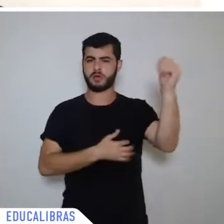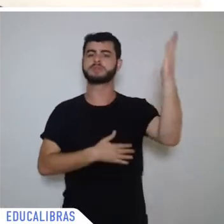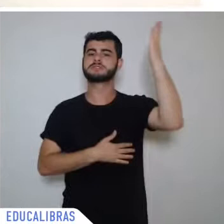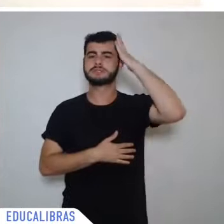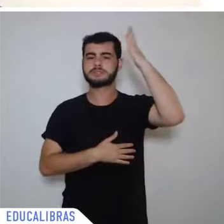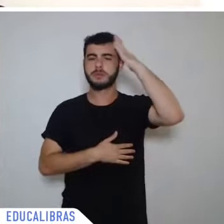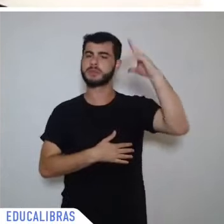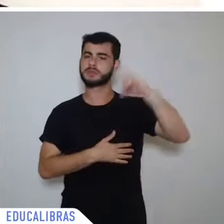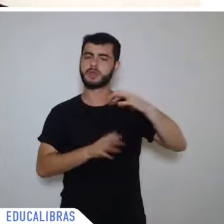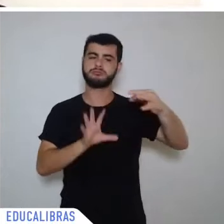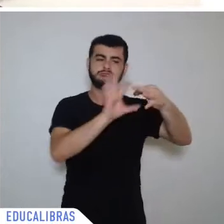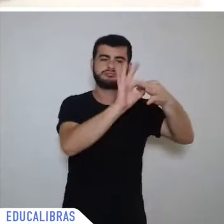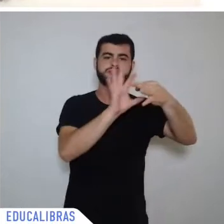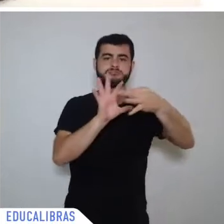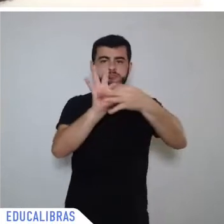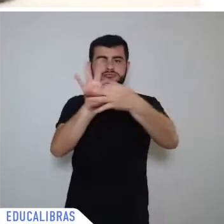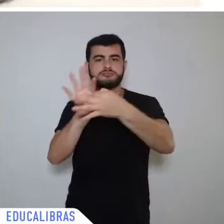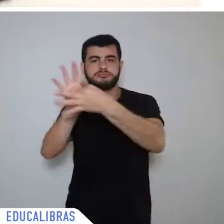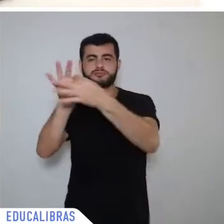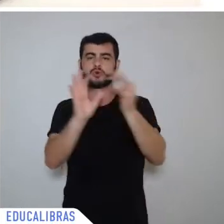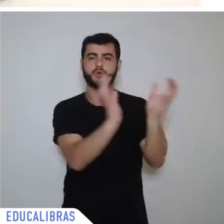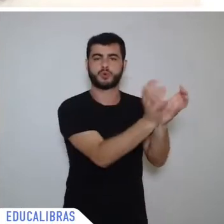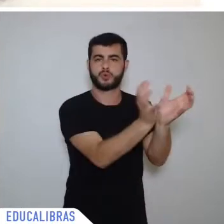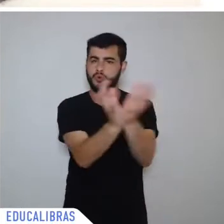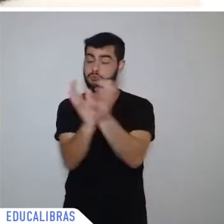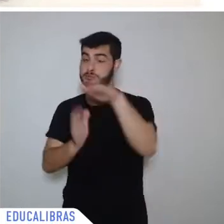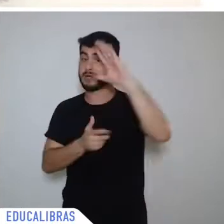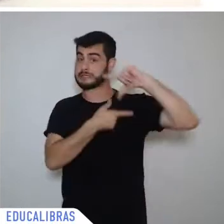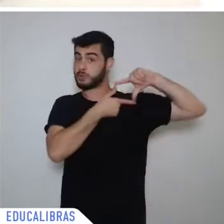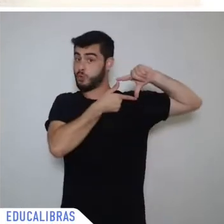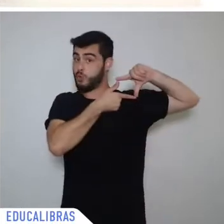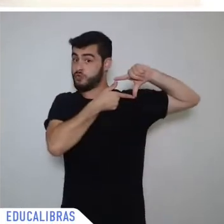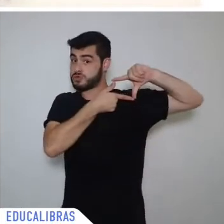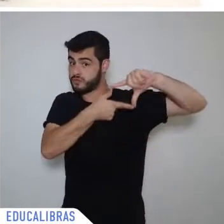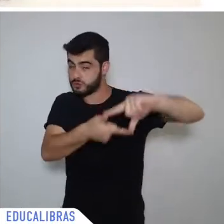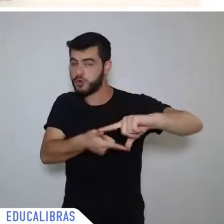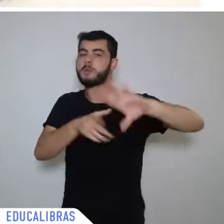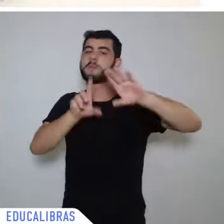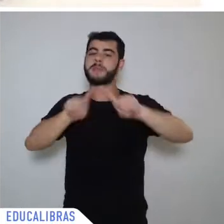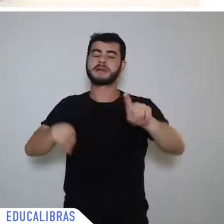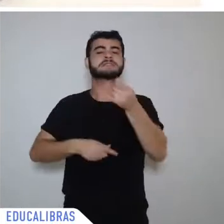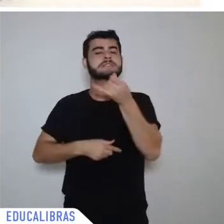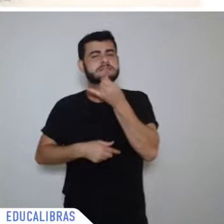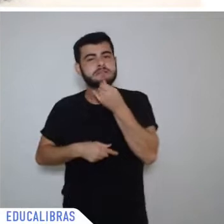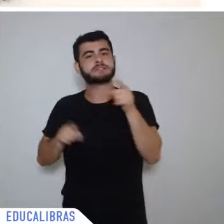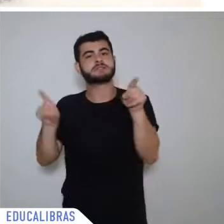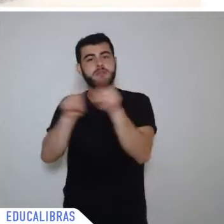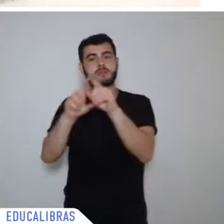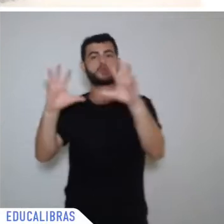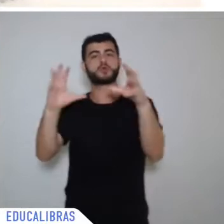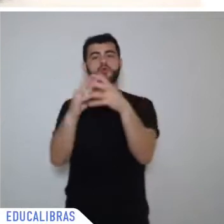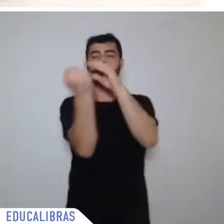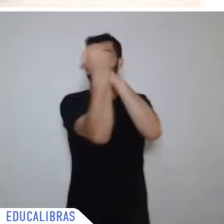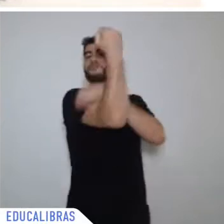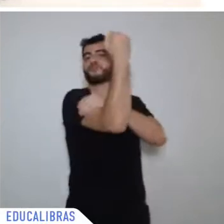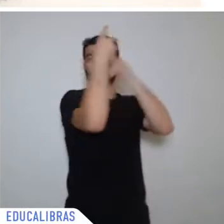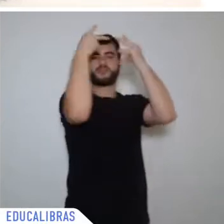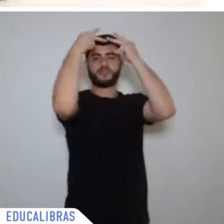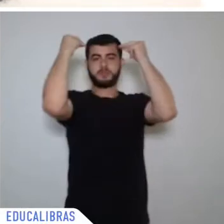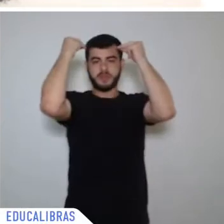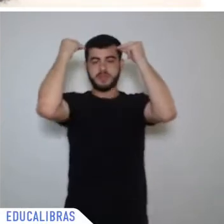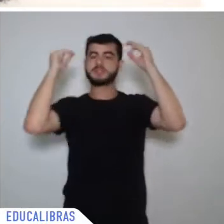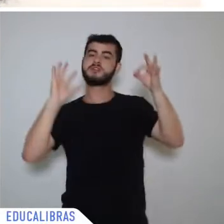anti-trans global agenda, with alliance of conservative areas, but also, unfortunately,